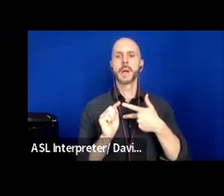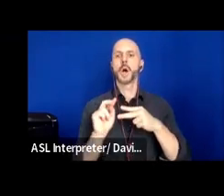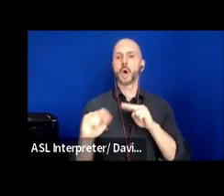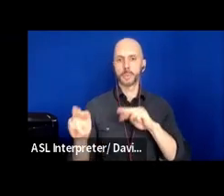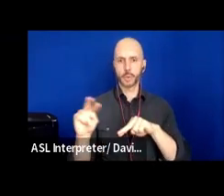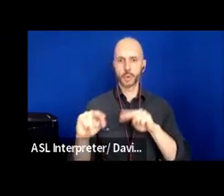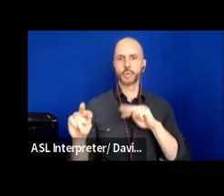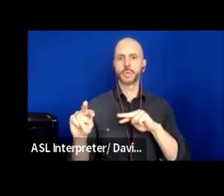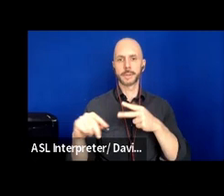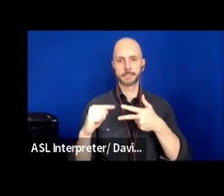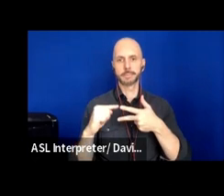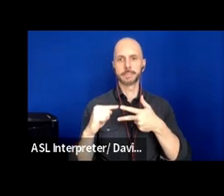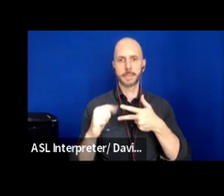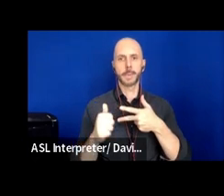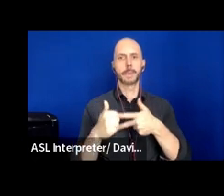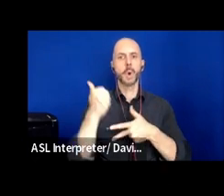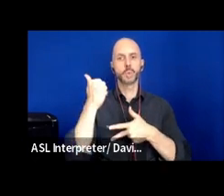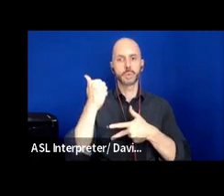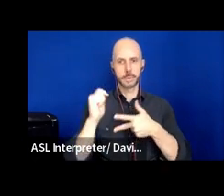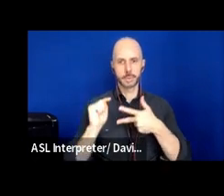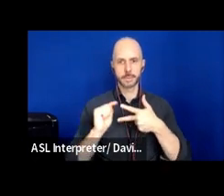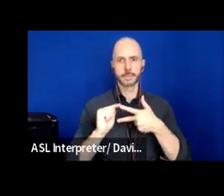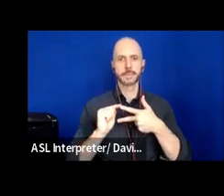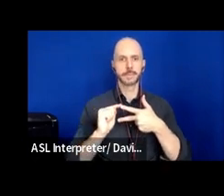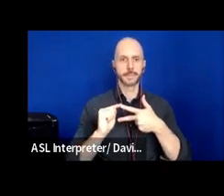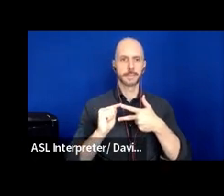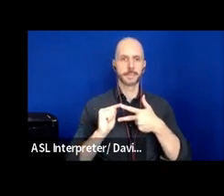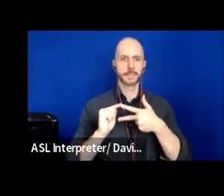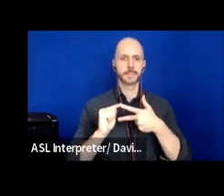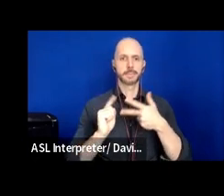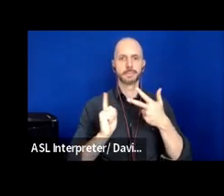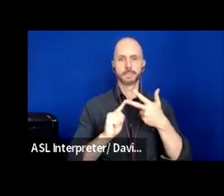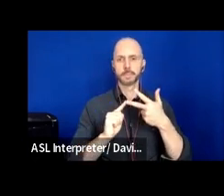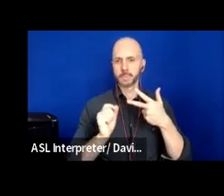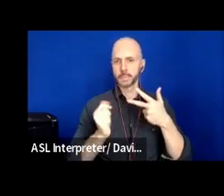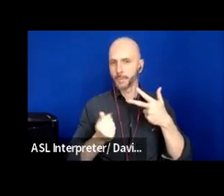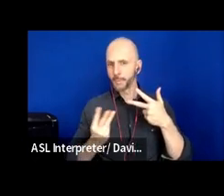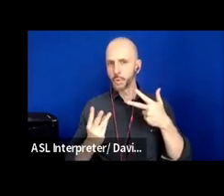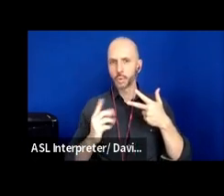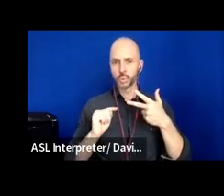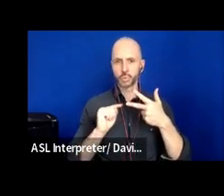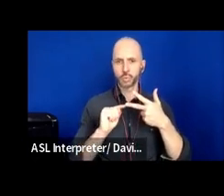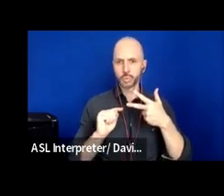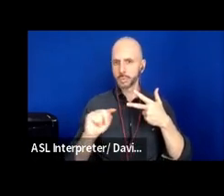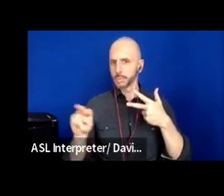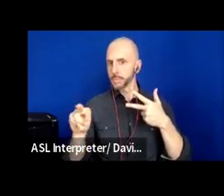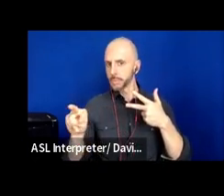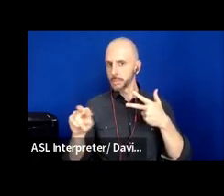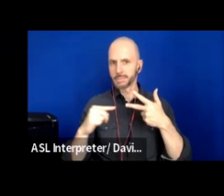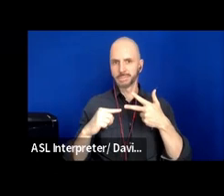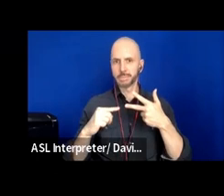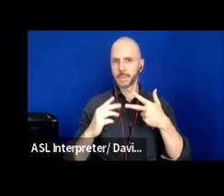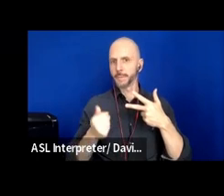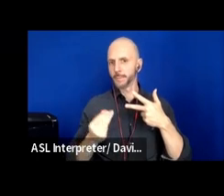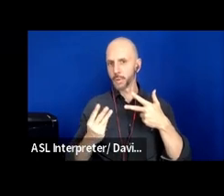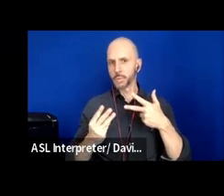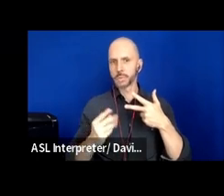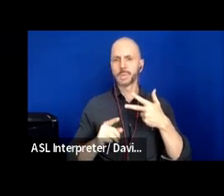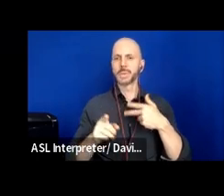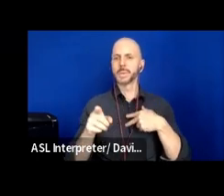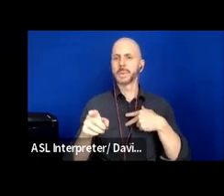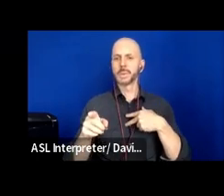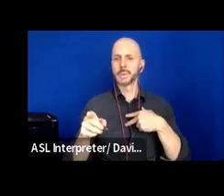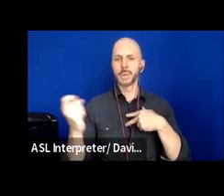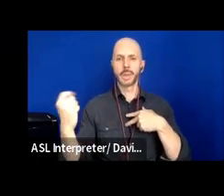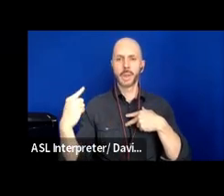And again, you know, very few people have never observed any of these. So again, just the acknowledgement and the knapsack. I think in the chat, some people are putting a question mark, so